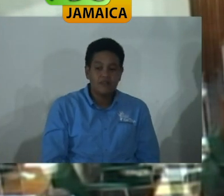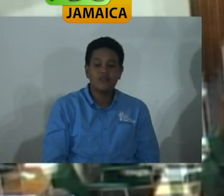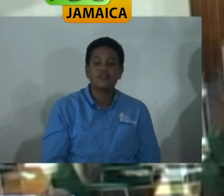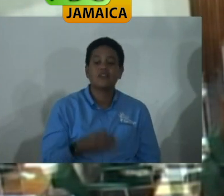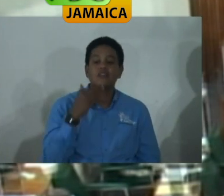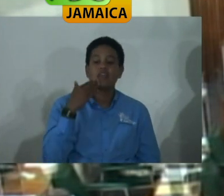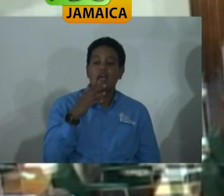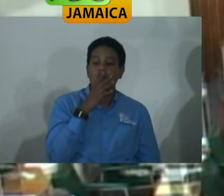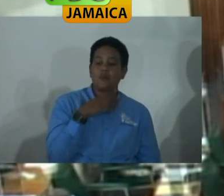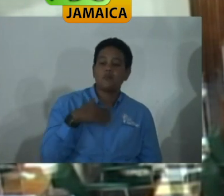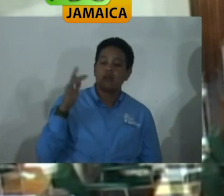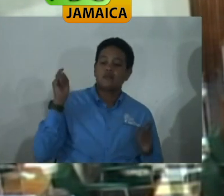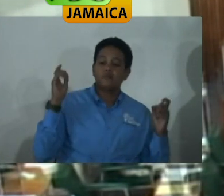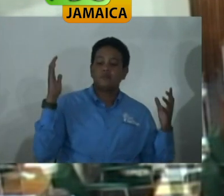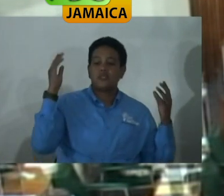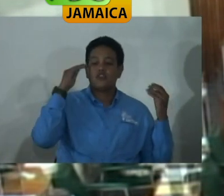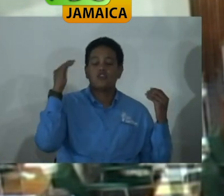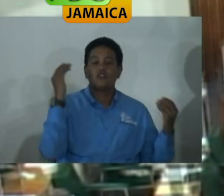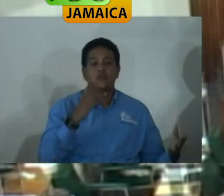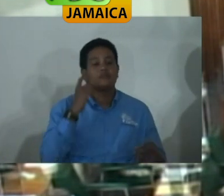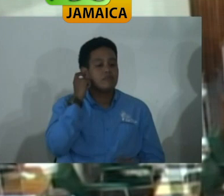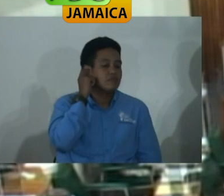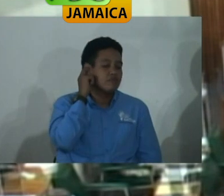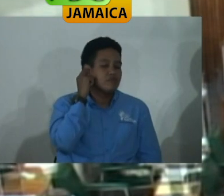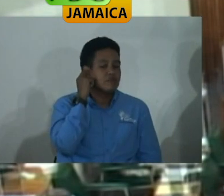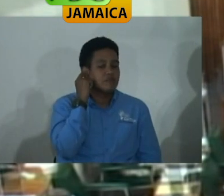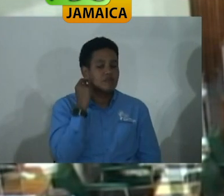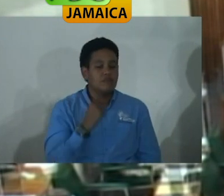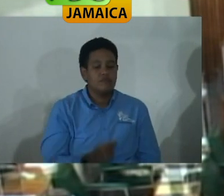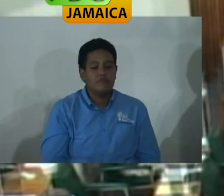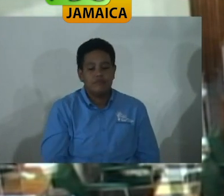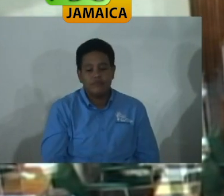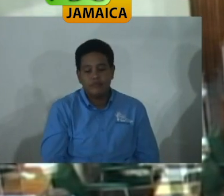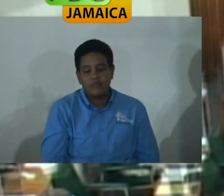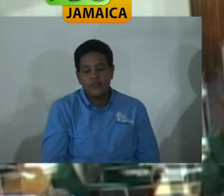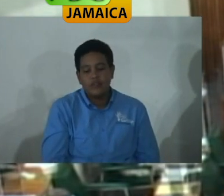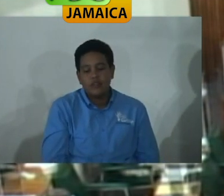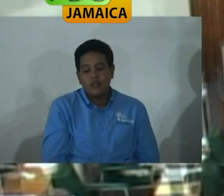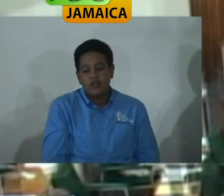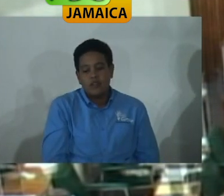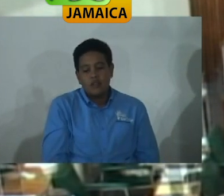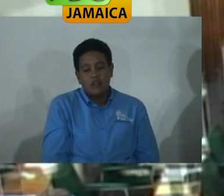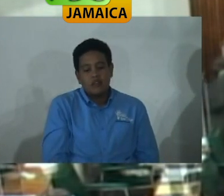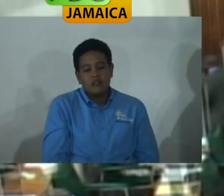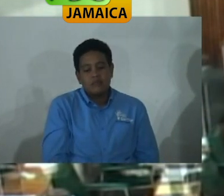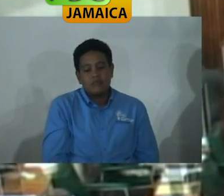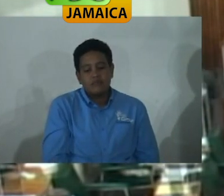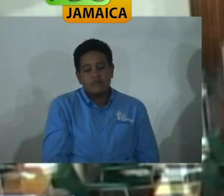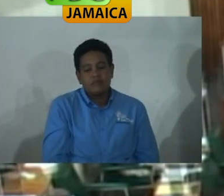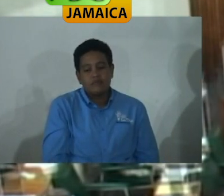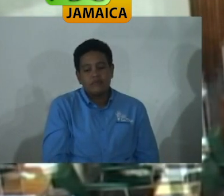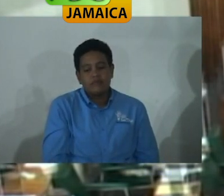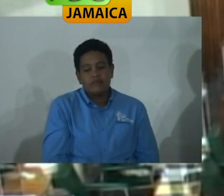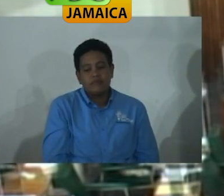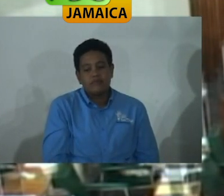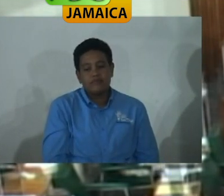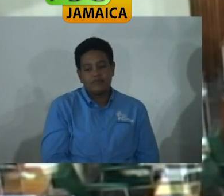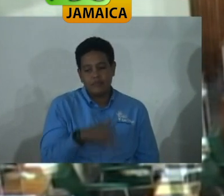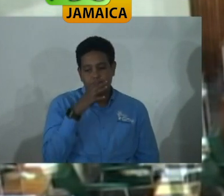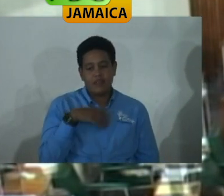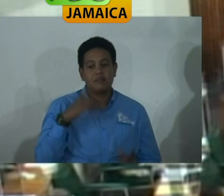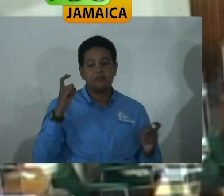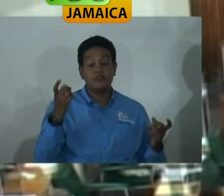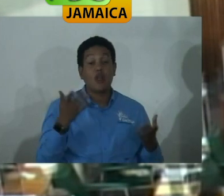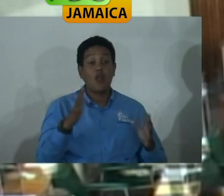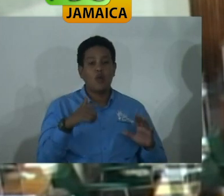of the government's plan to help students recover smarter from the learning loss that they would have suffered over the past 15 months